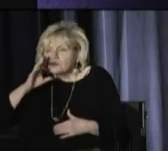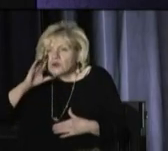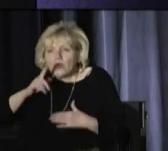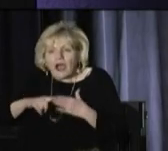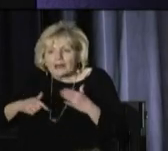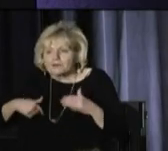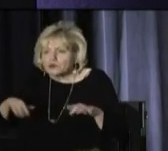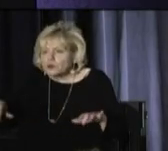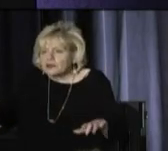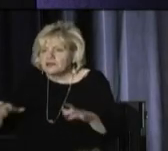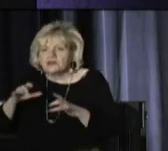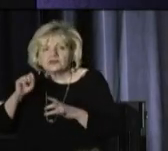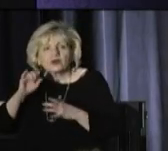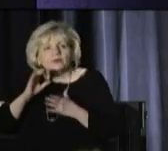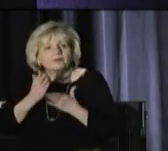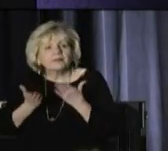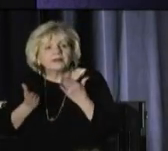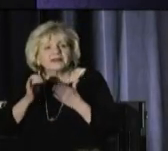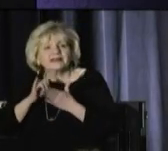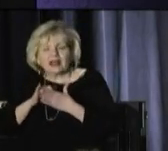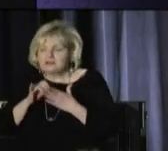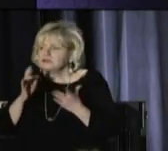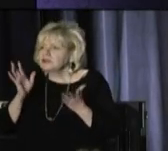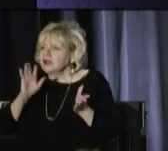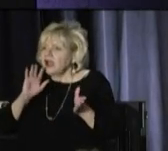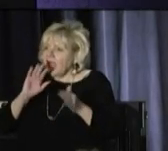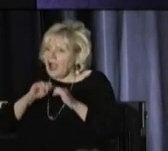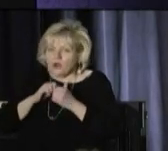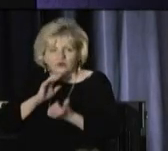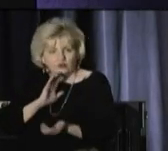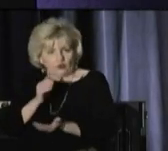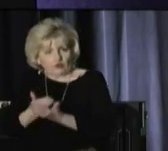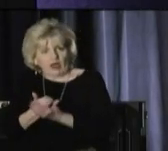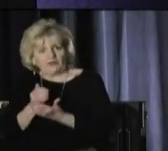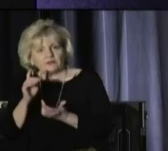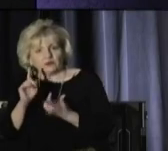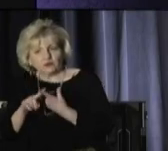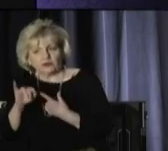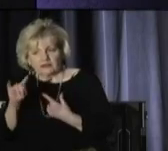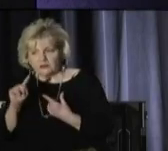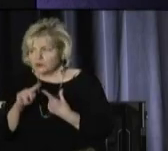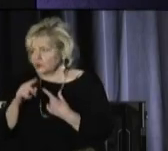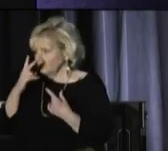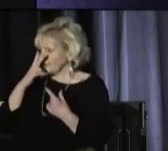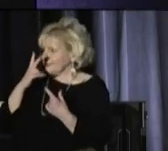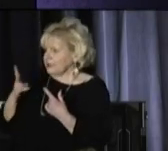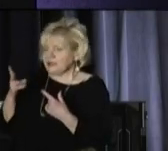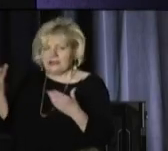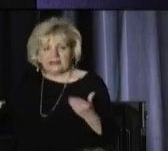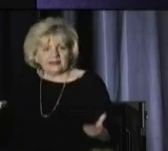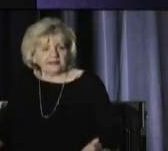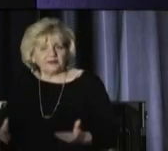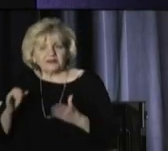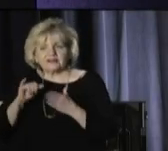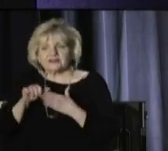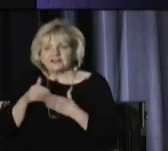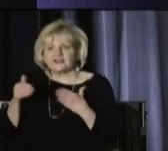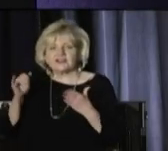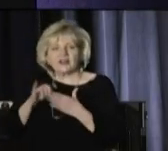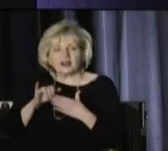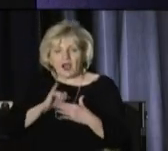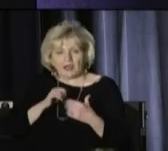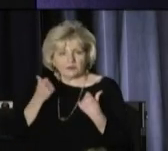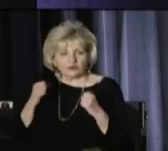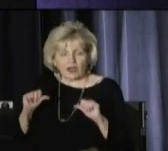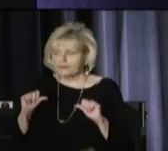And so maybe it's not so much that it arrives, it's that I arrive to it enough to like be able to see it, like, oh, here's this thing I'm trying. And